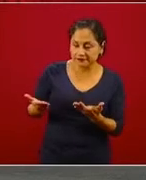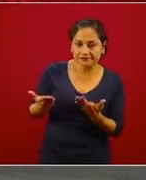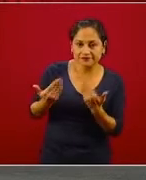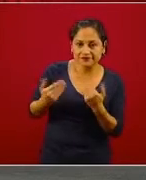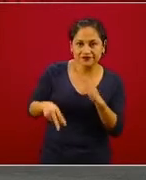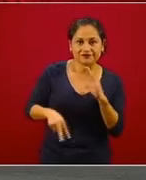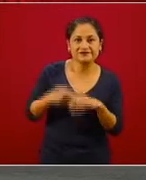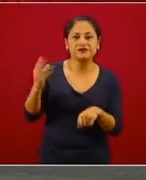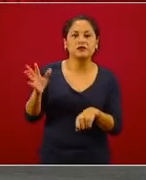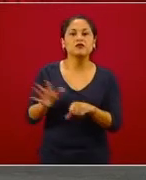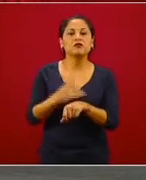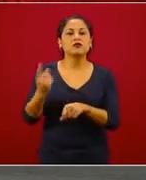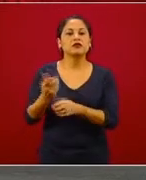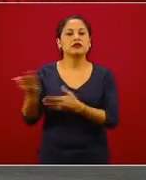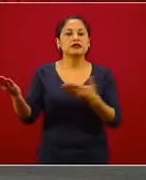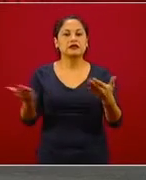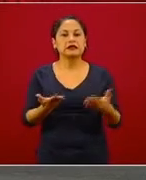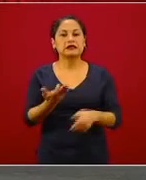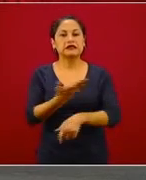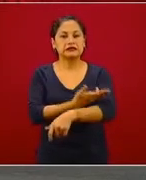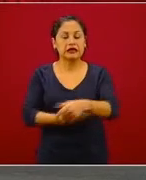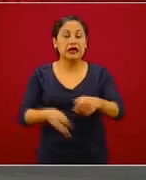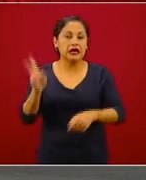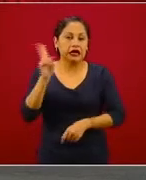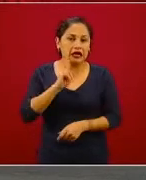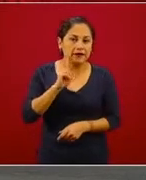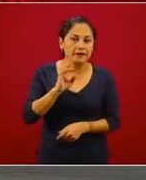Right now, we've just had a little delay.